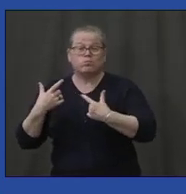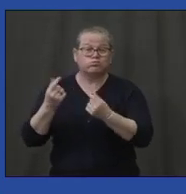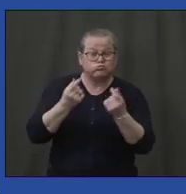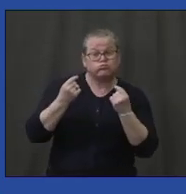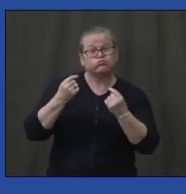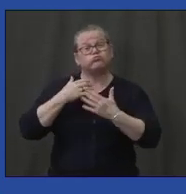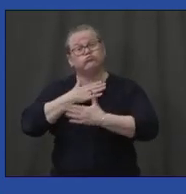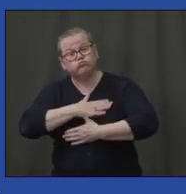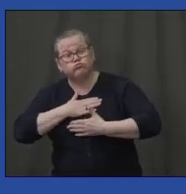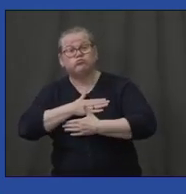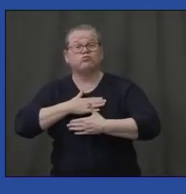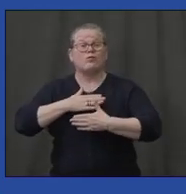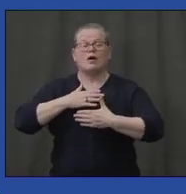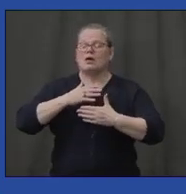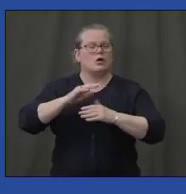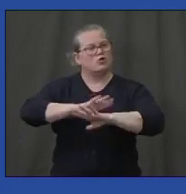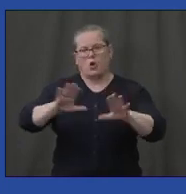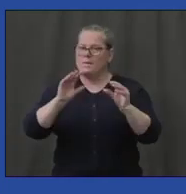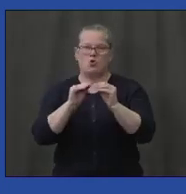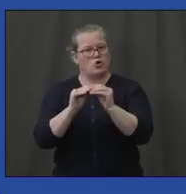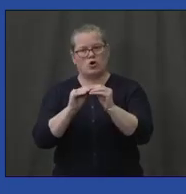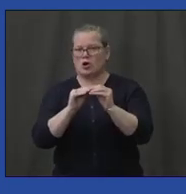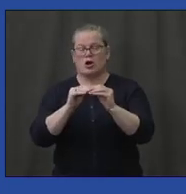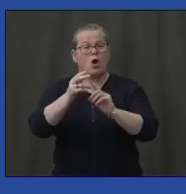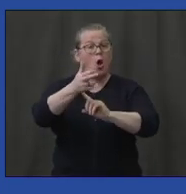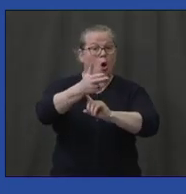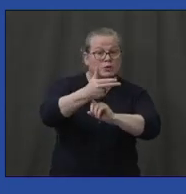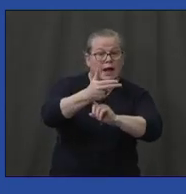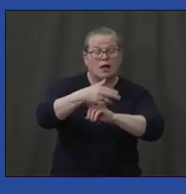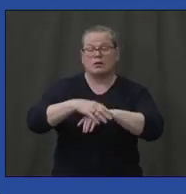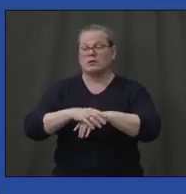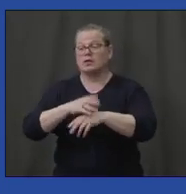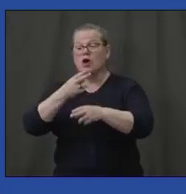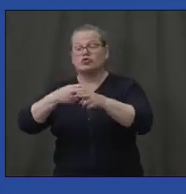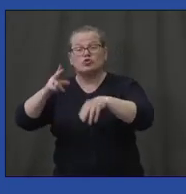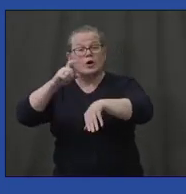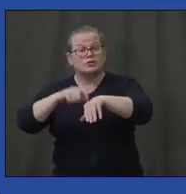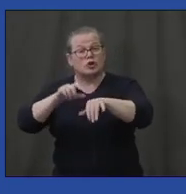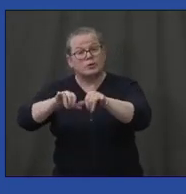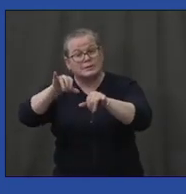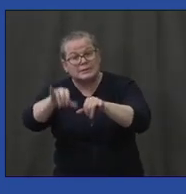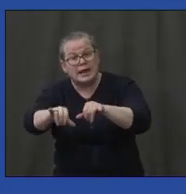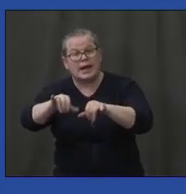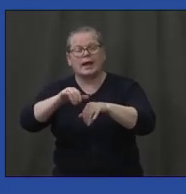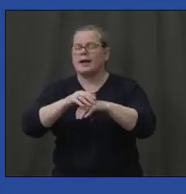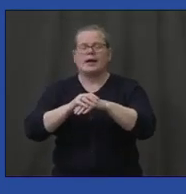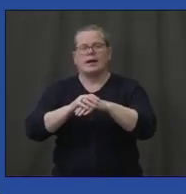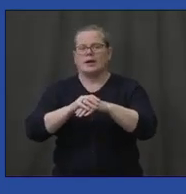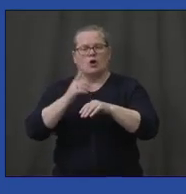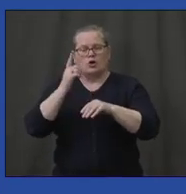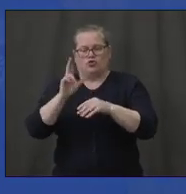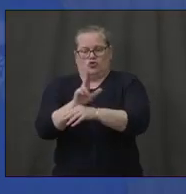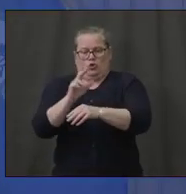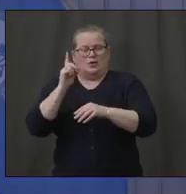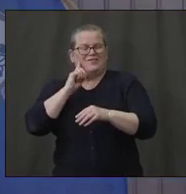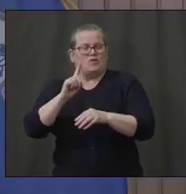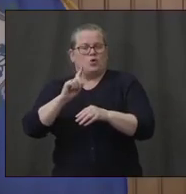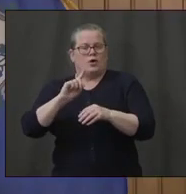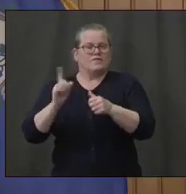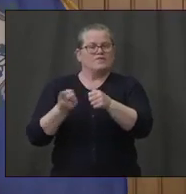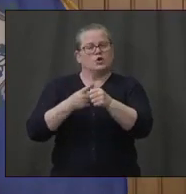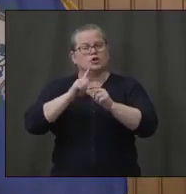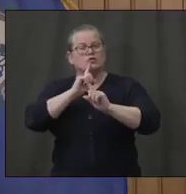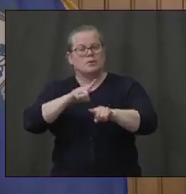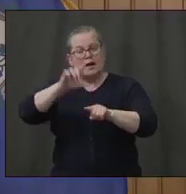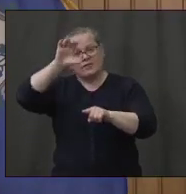reserved just for first responders. So much of the virus travels when people travel. And we're trying to do everything you can